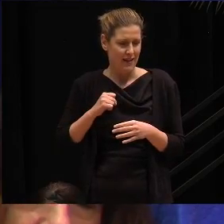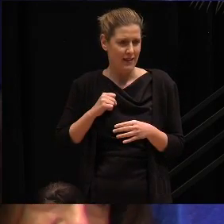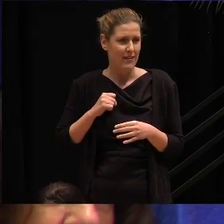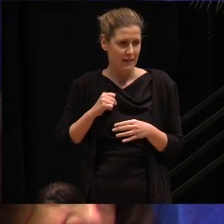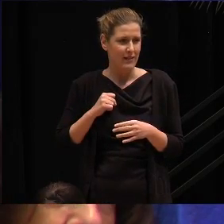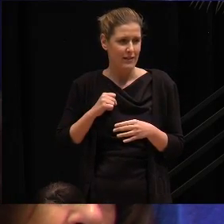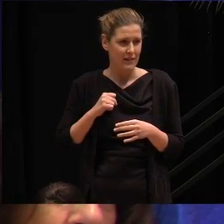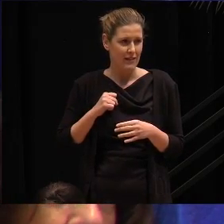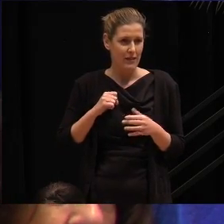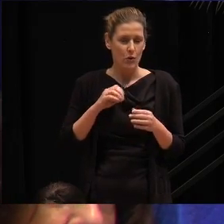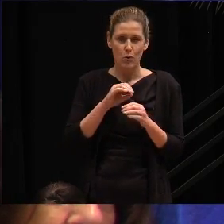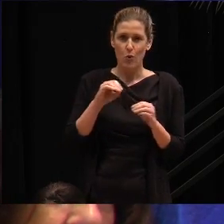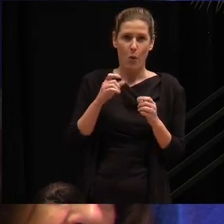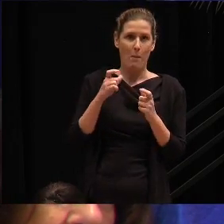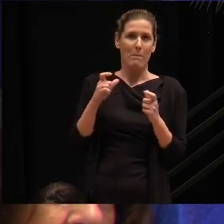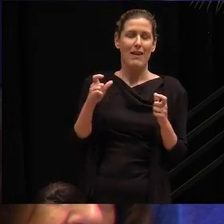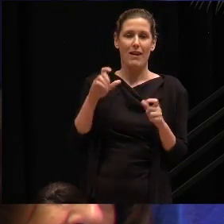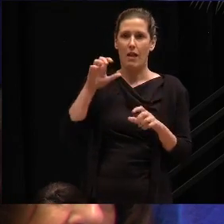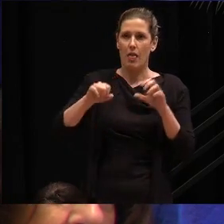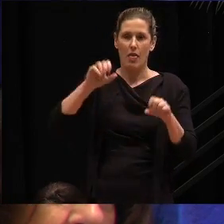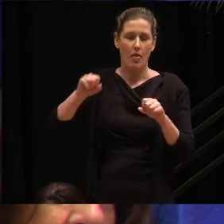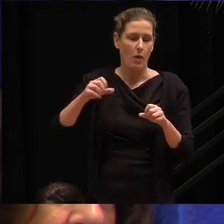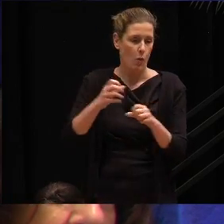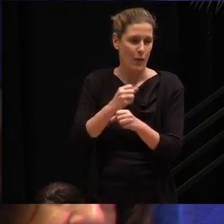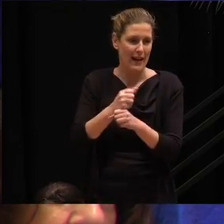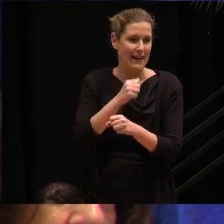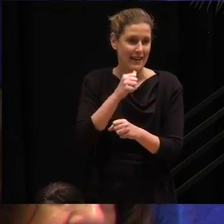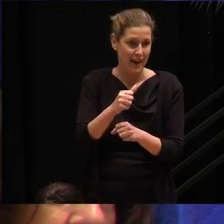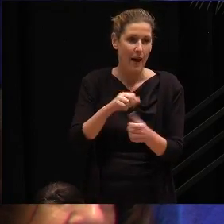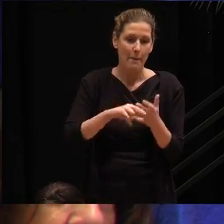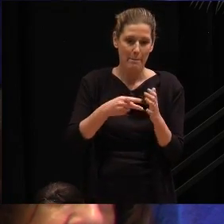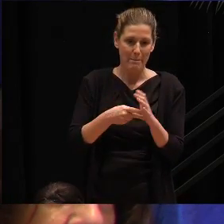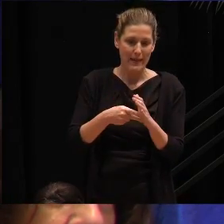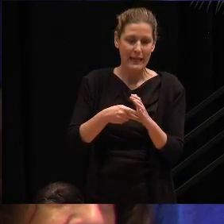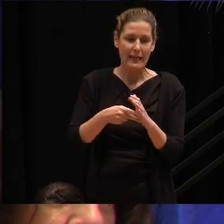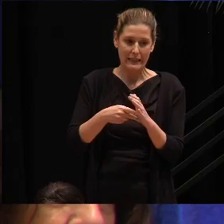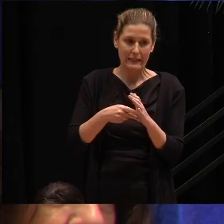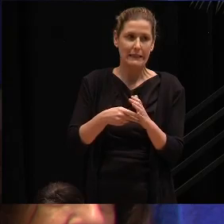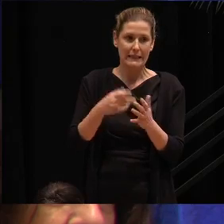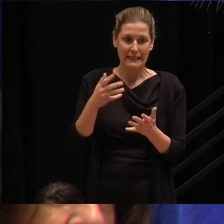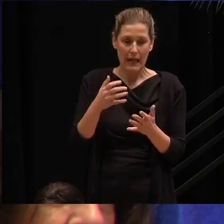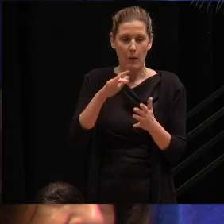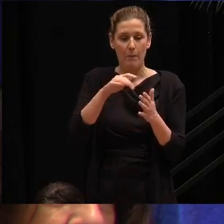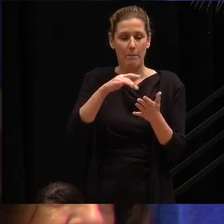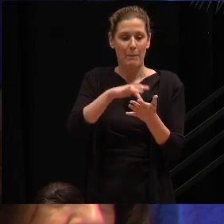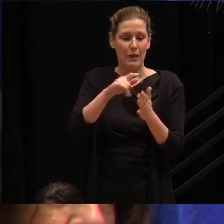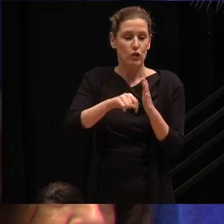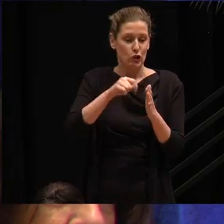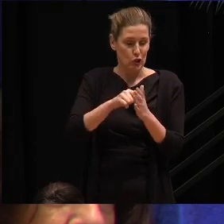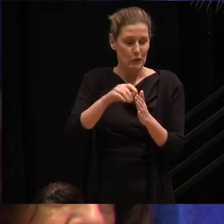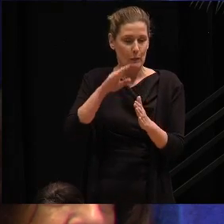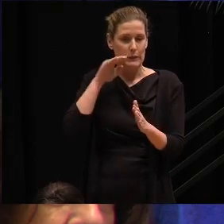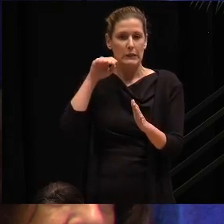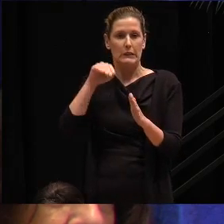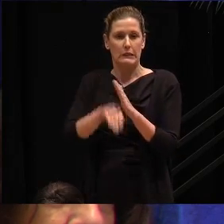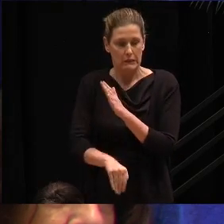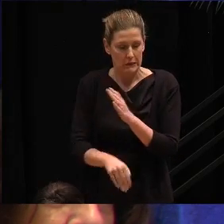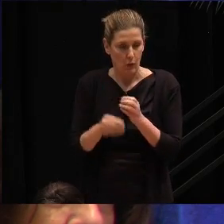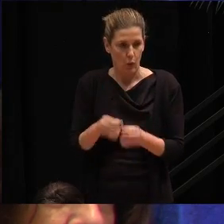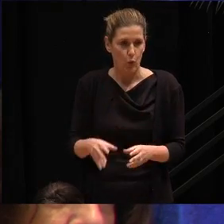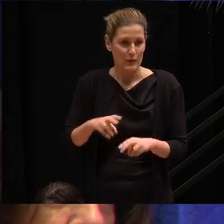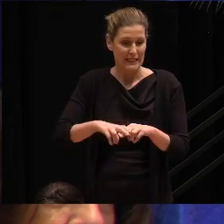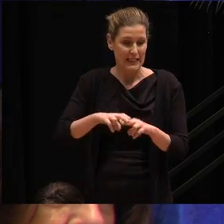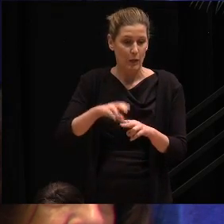time around. So there was no surge. And so the decline is likely to be a steeper decline than we might normally see. Will it be